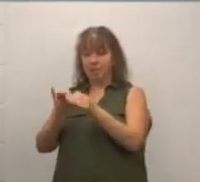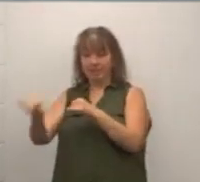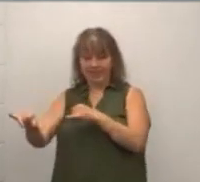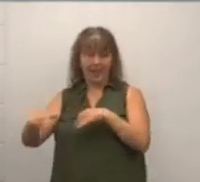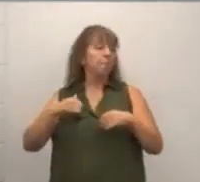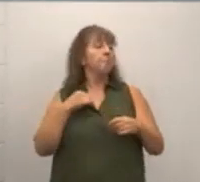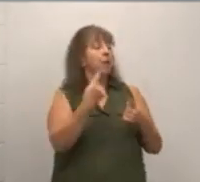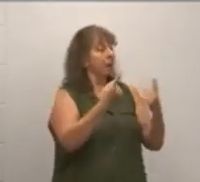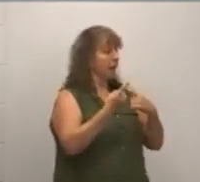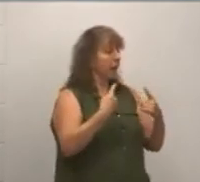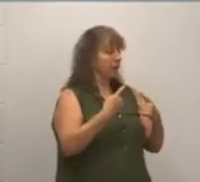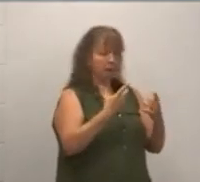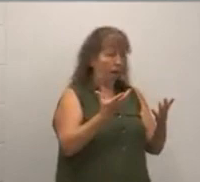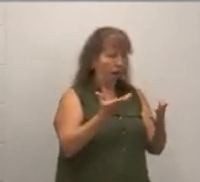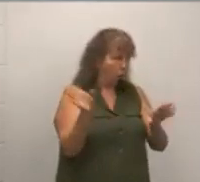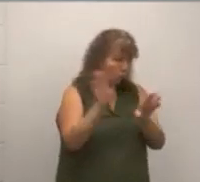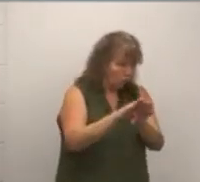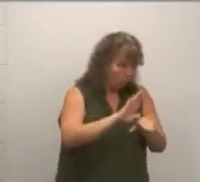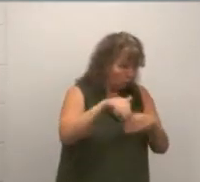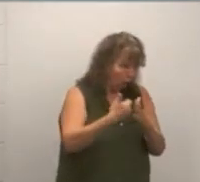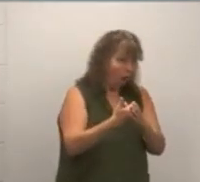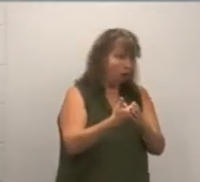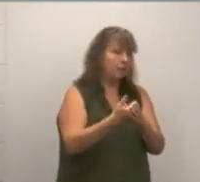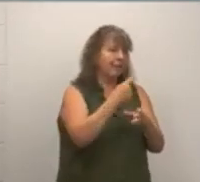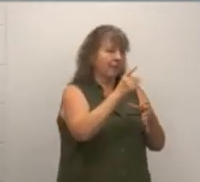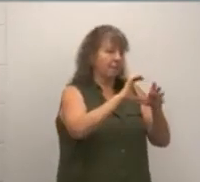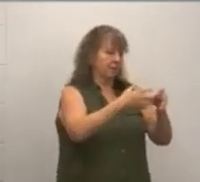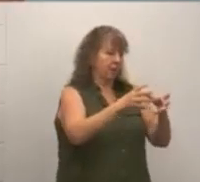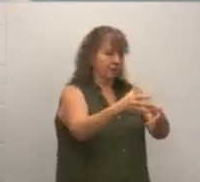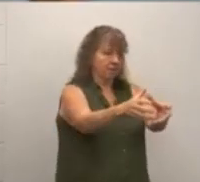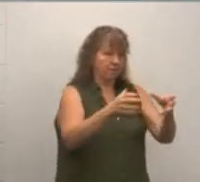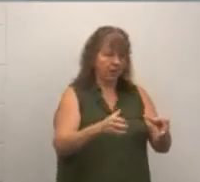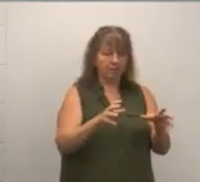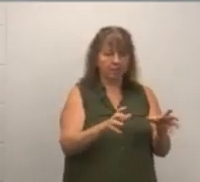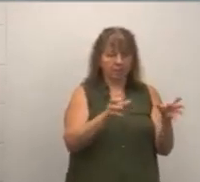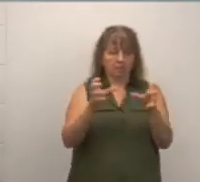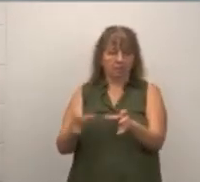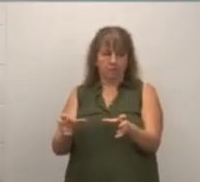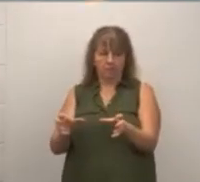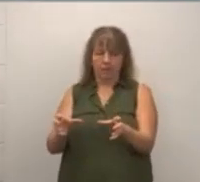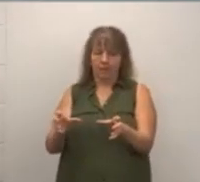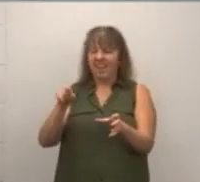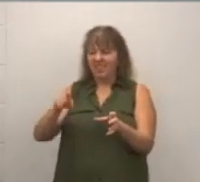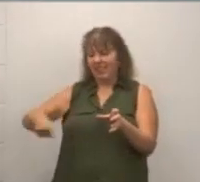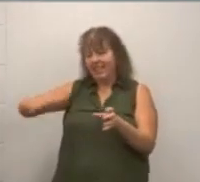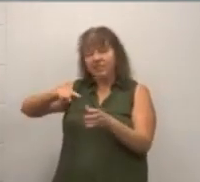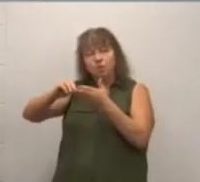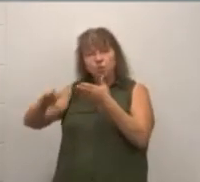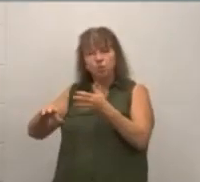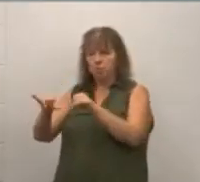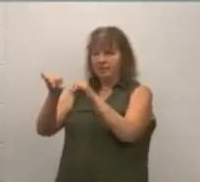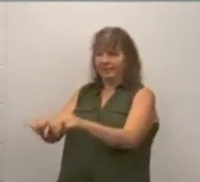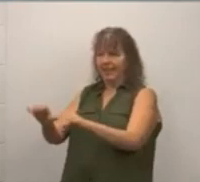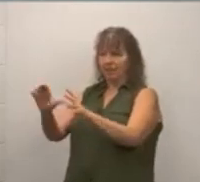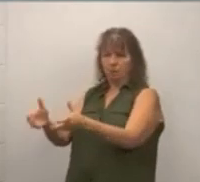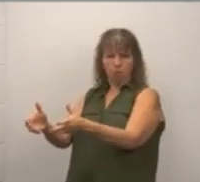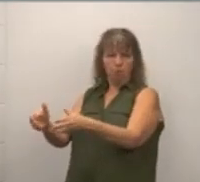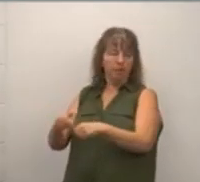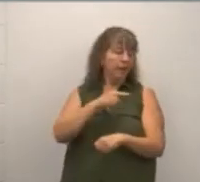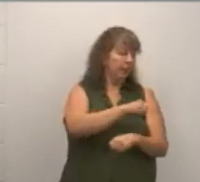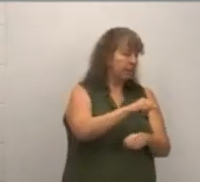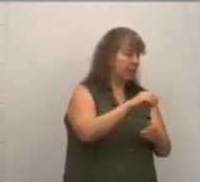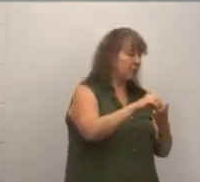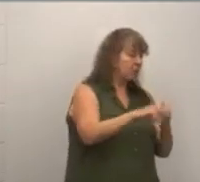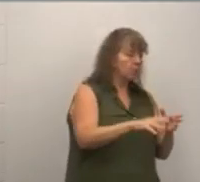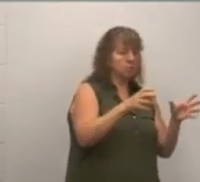selected remote will be in a remote cohort. The students that chose hybrid will be in a hybrid cohort. And if we're told that we